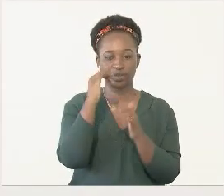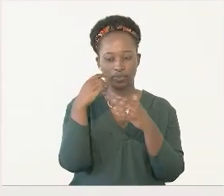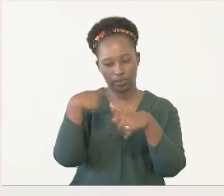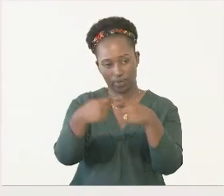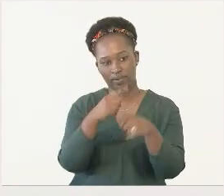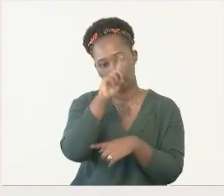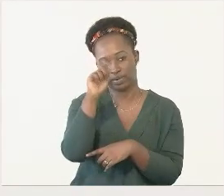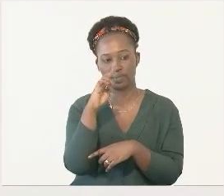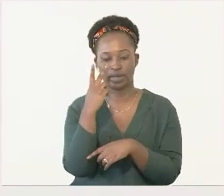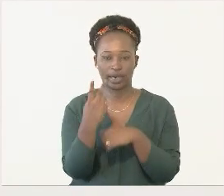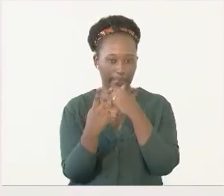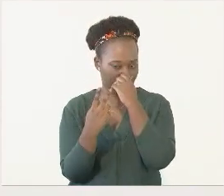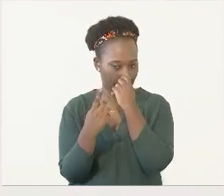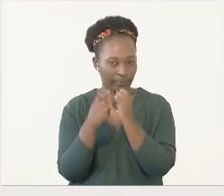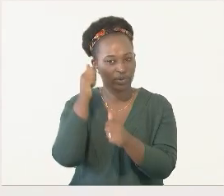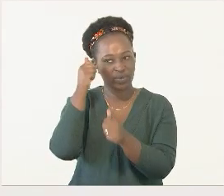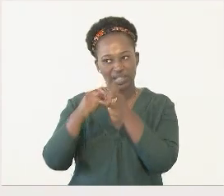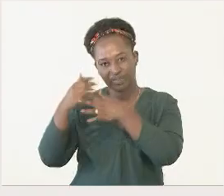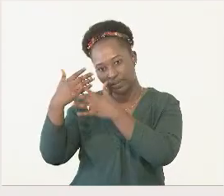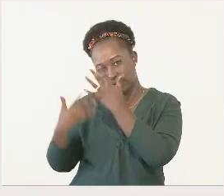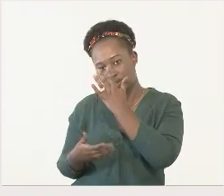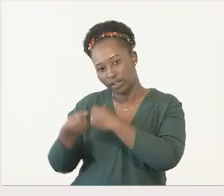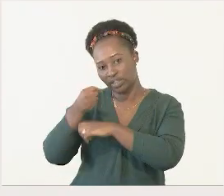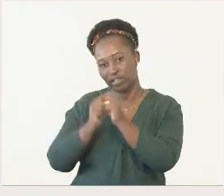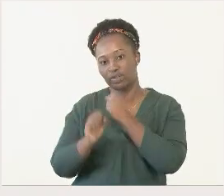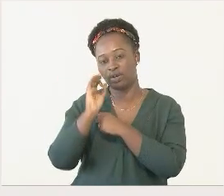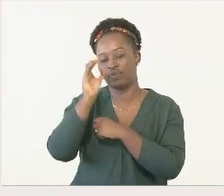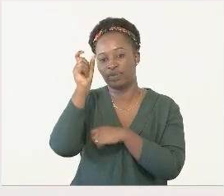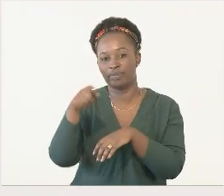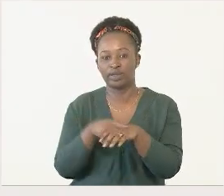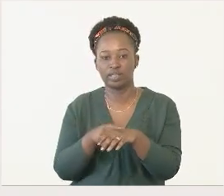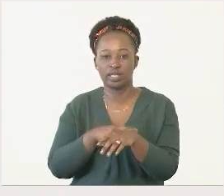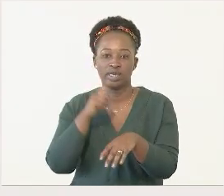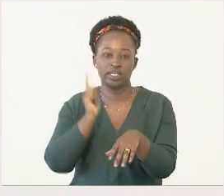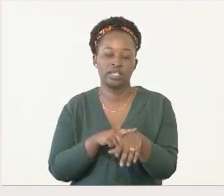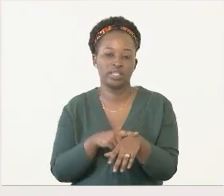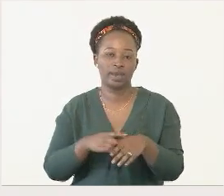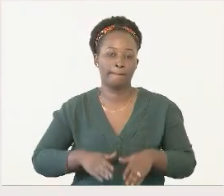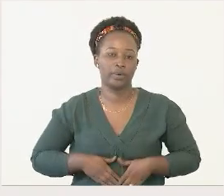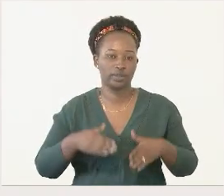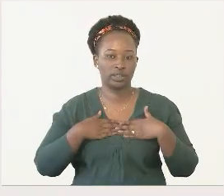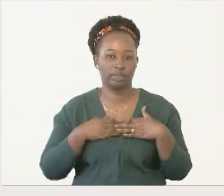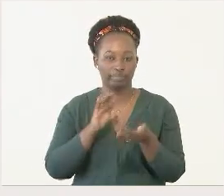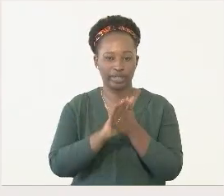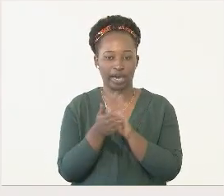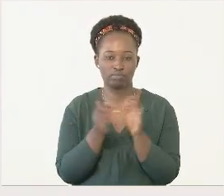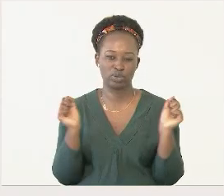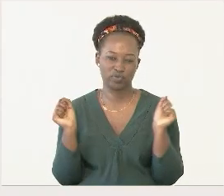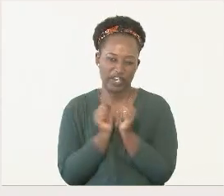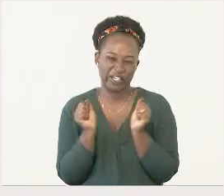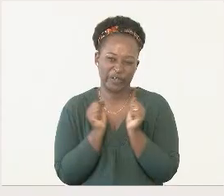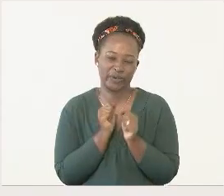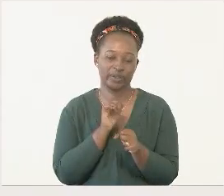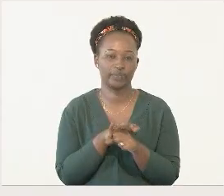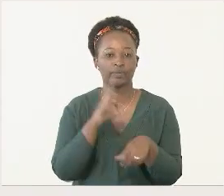2. Which of the following is the reaction of the human skin when the body becomes very cold? When it